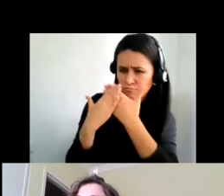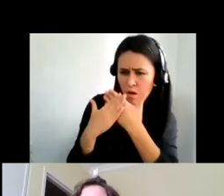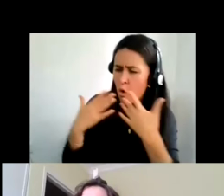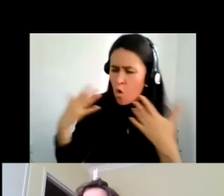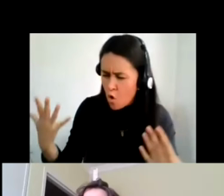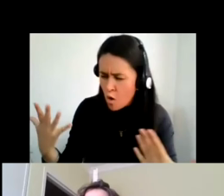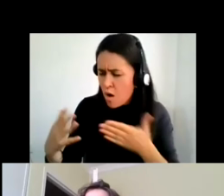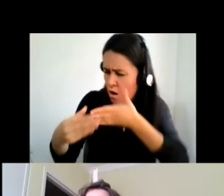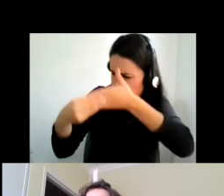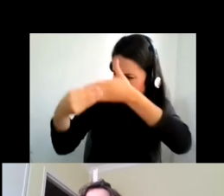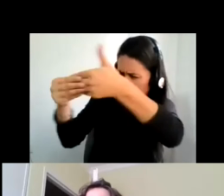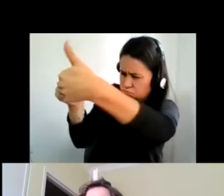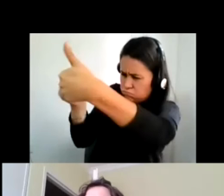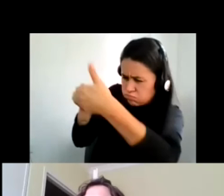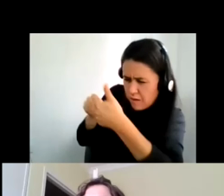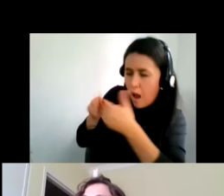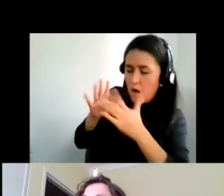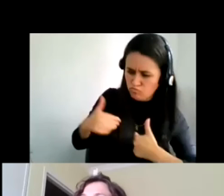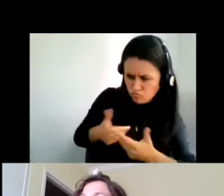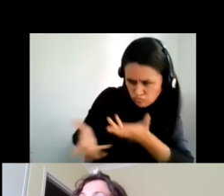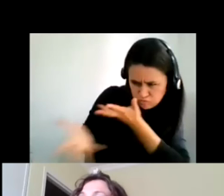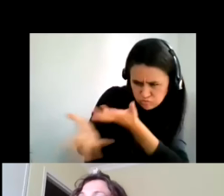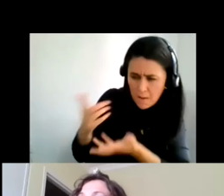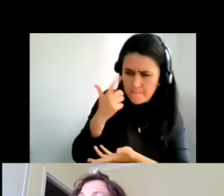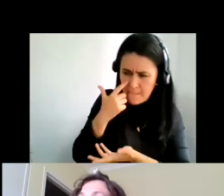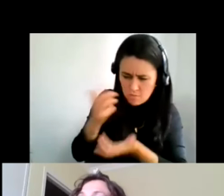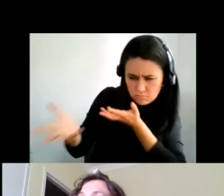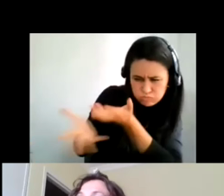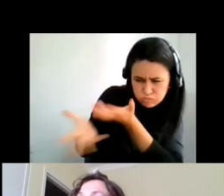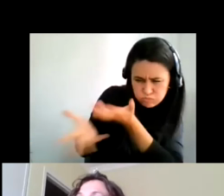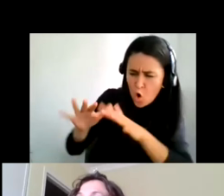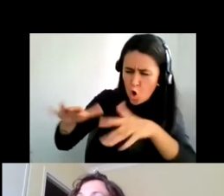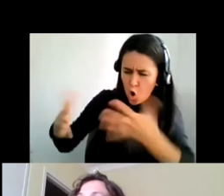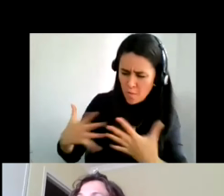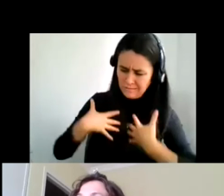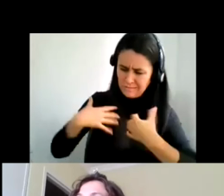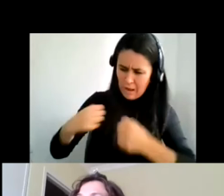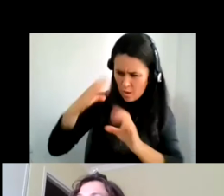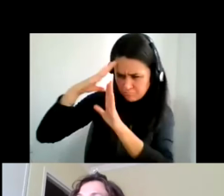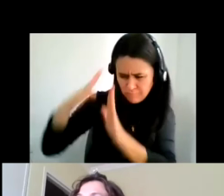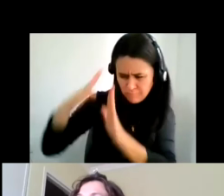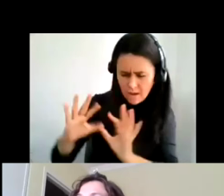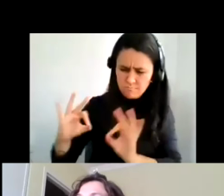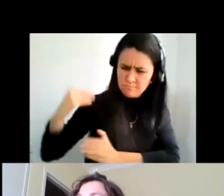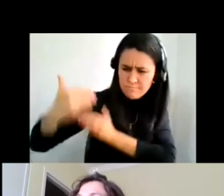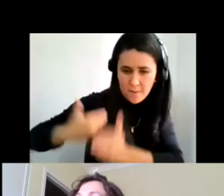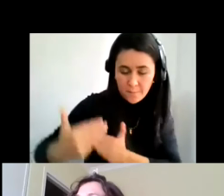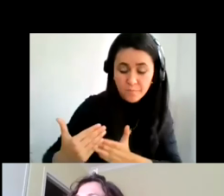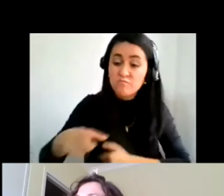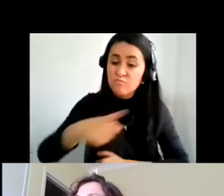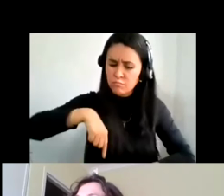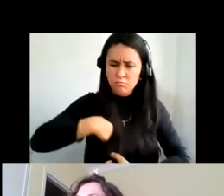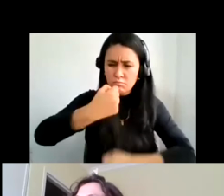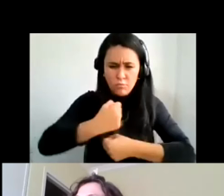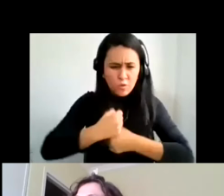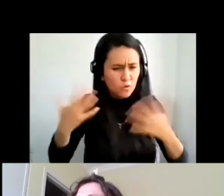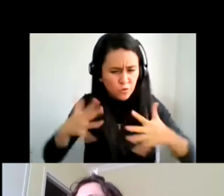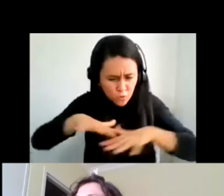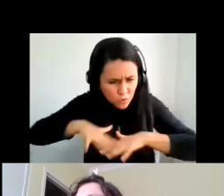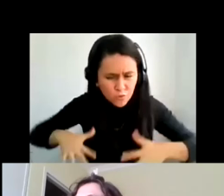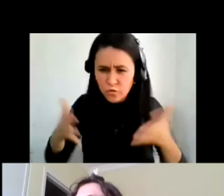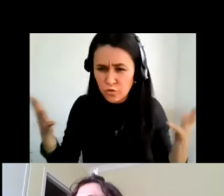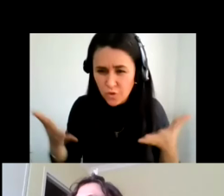For the work that is now underway in WHO headquarters, we are using the Tanahashi framework for effective